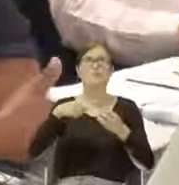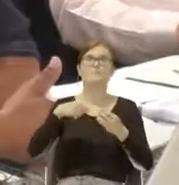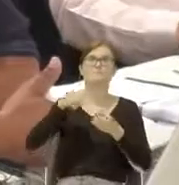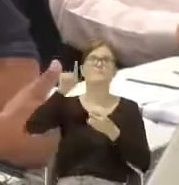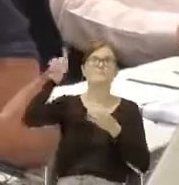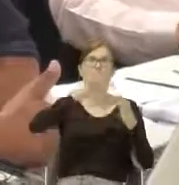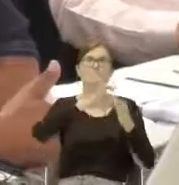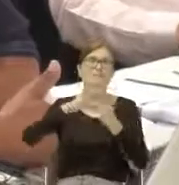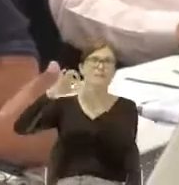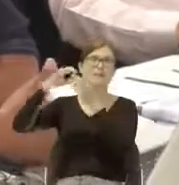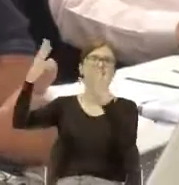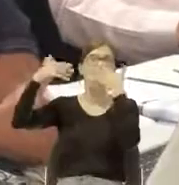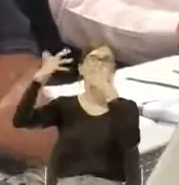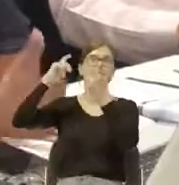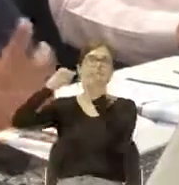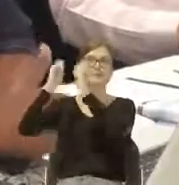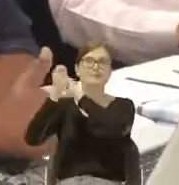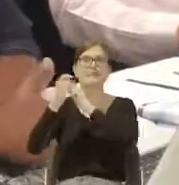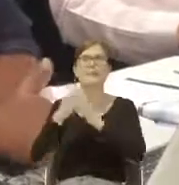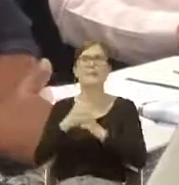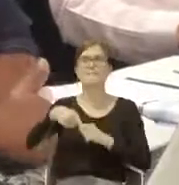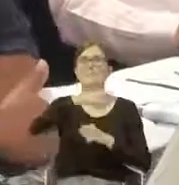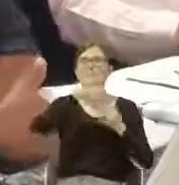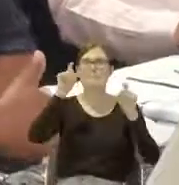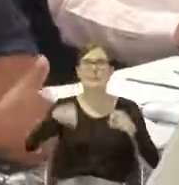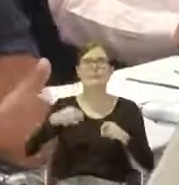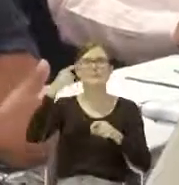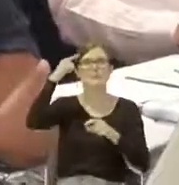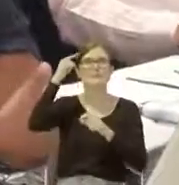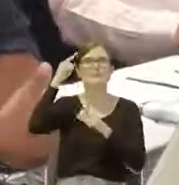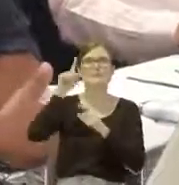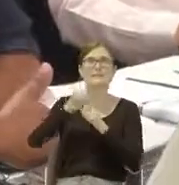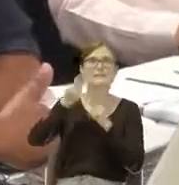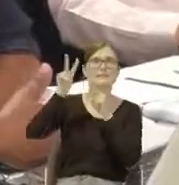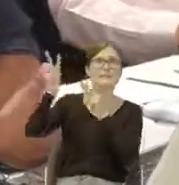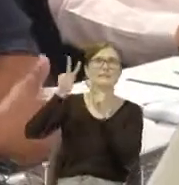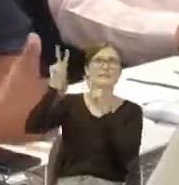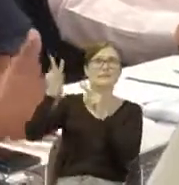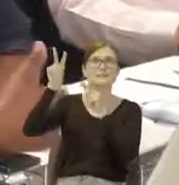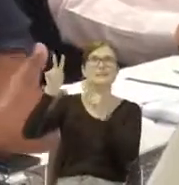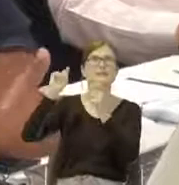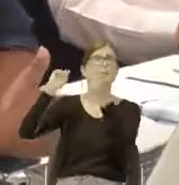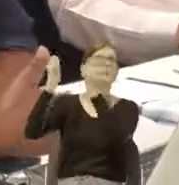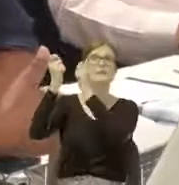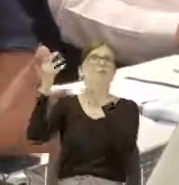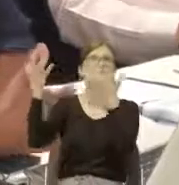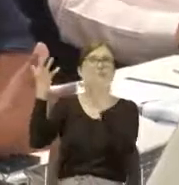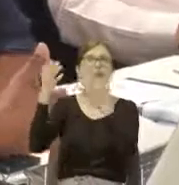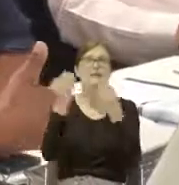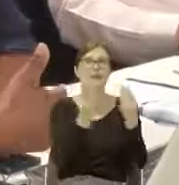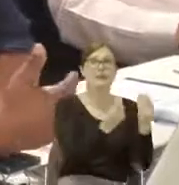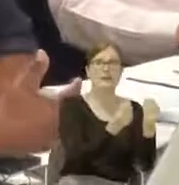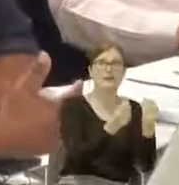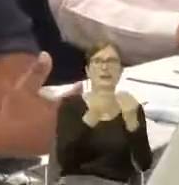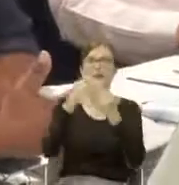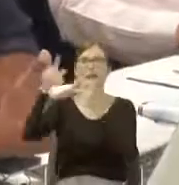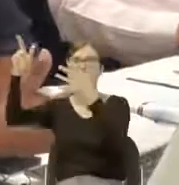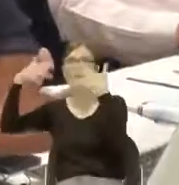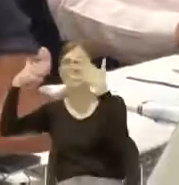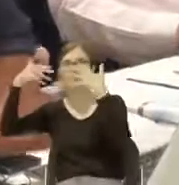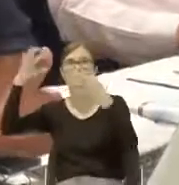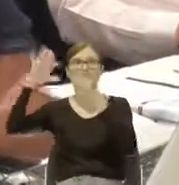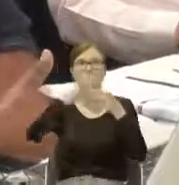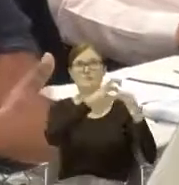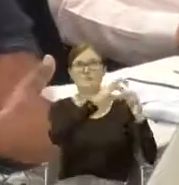unforeseen circumstances that becomes the reality now today. So I think as I conclude